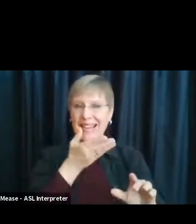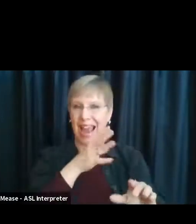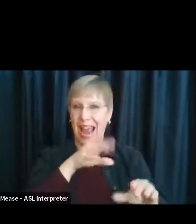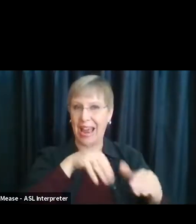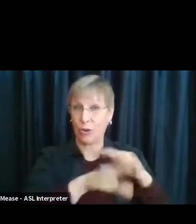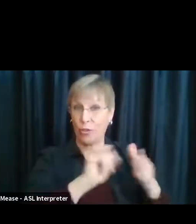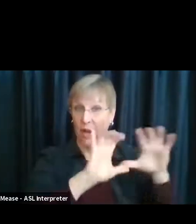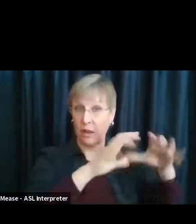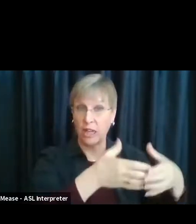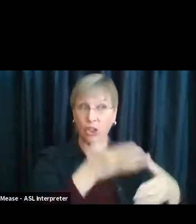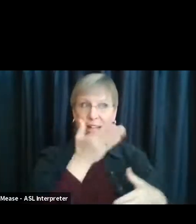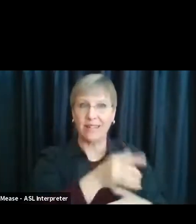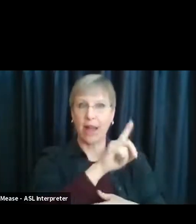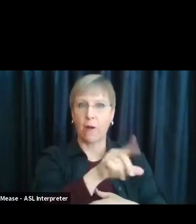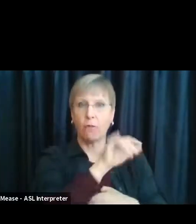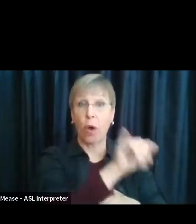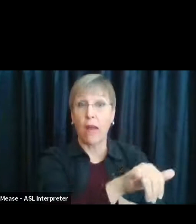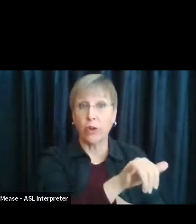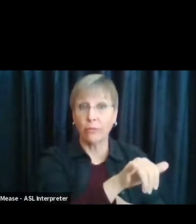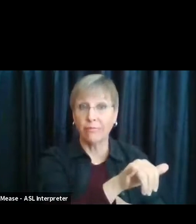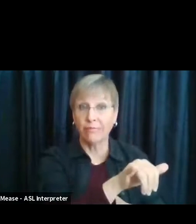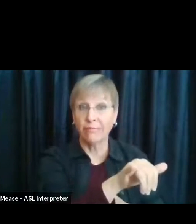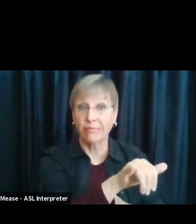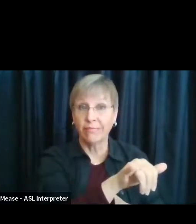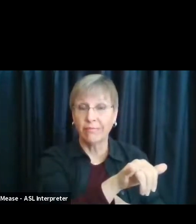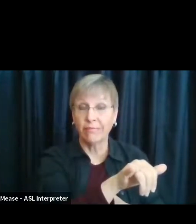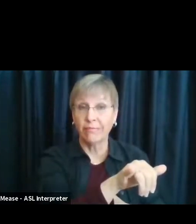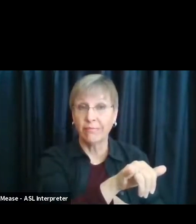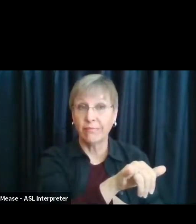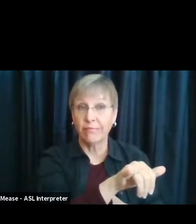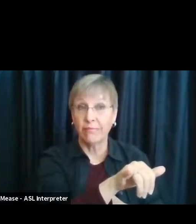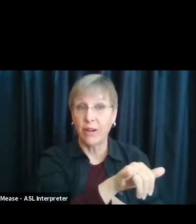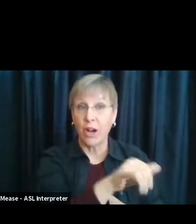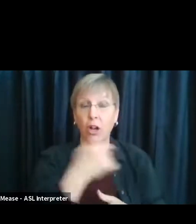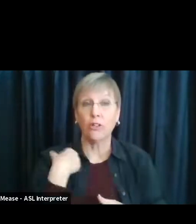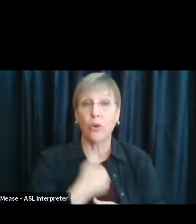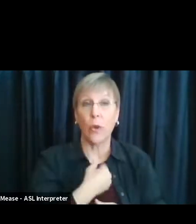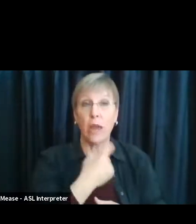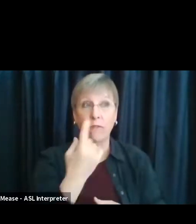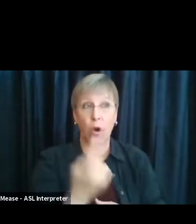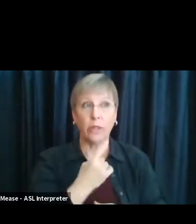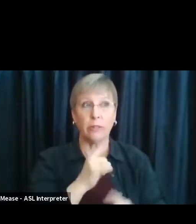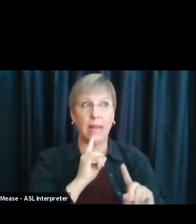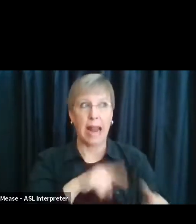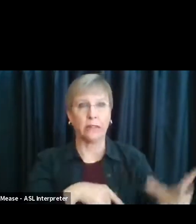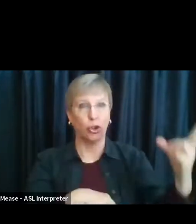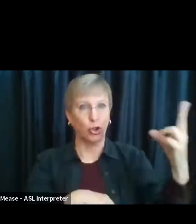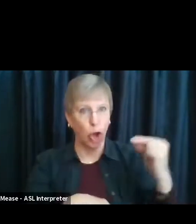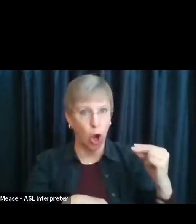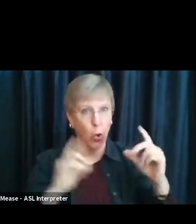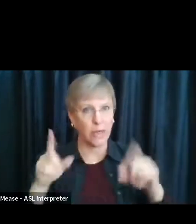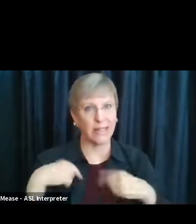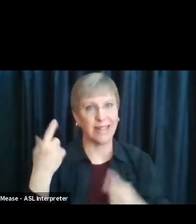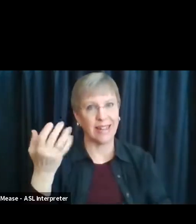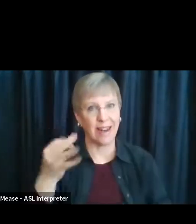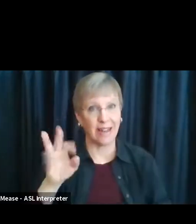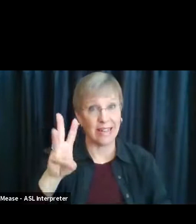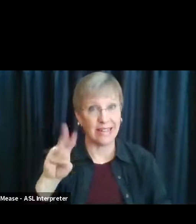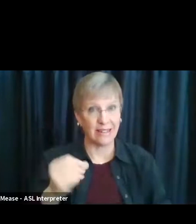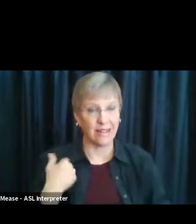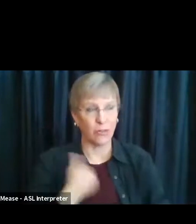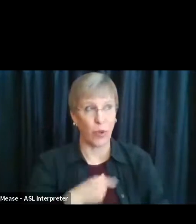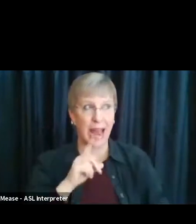it's there forever. So that's what we've always been answered since the 1960s when we were